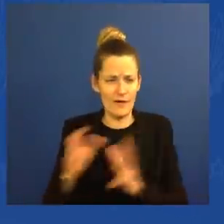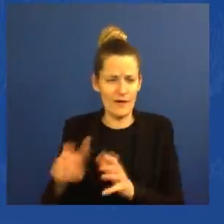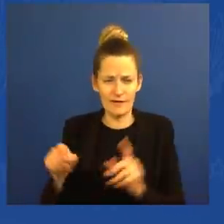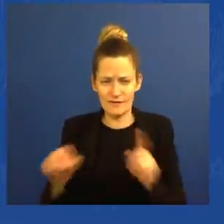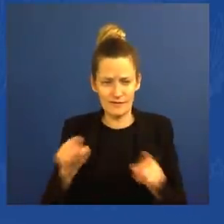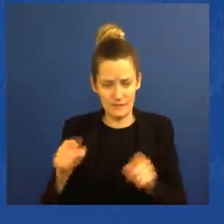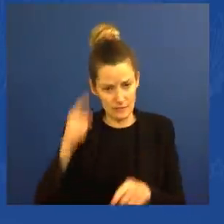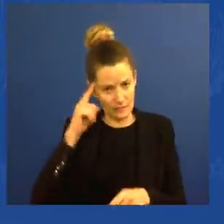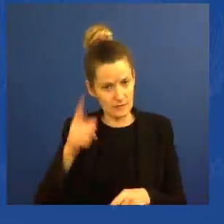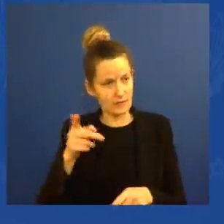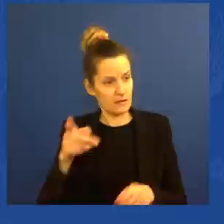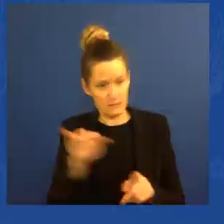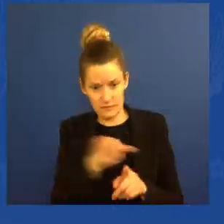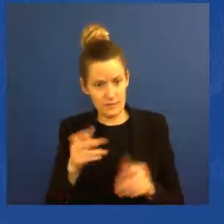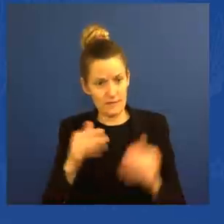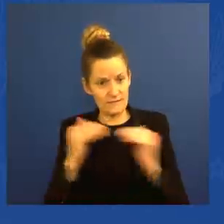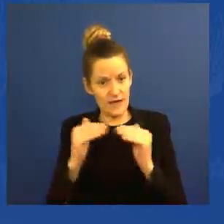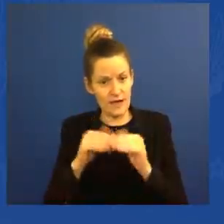Look.